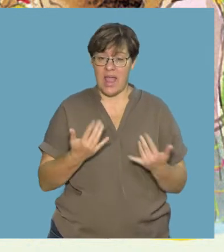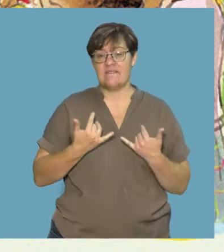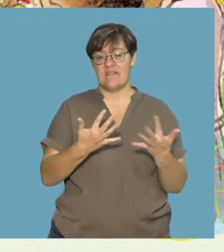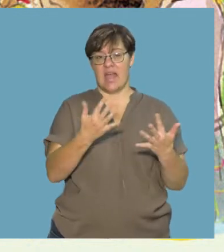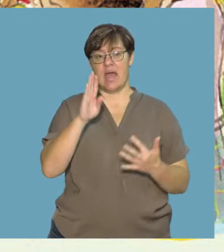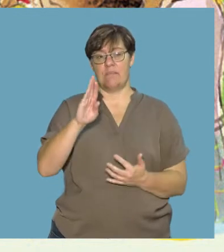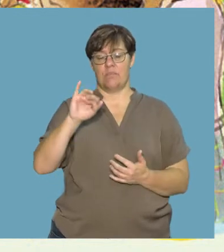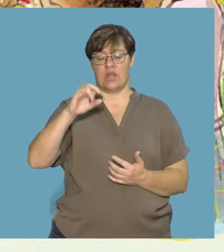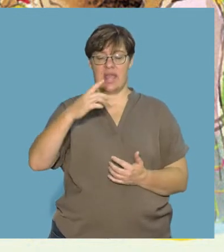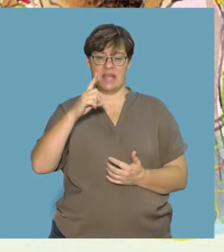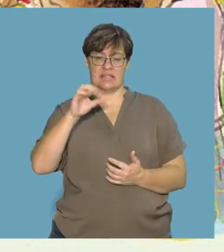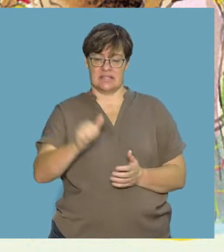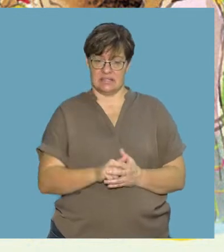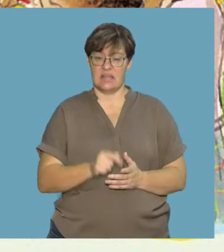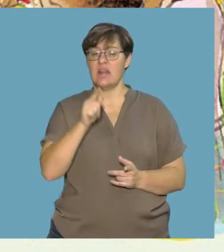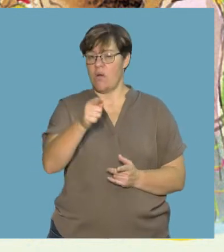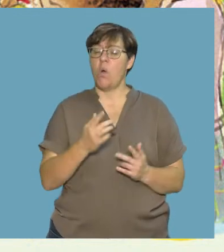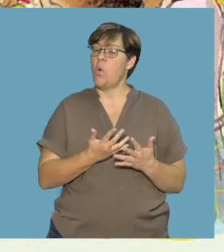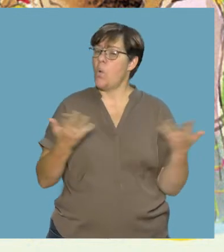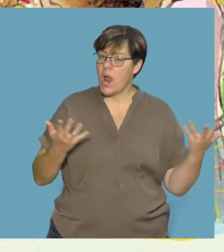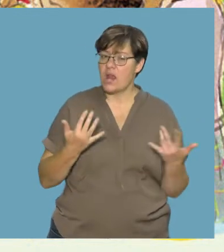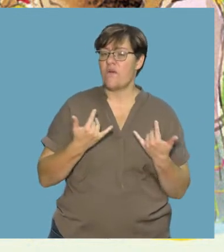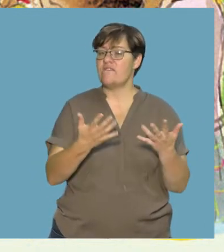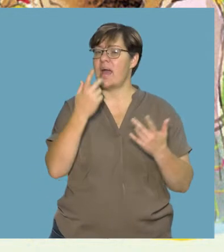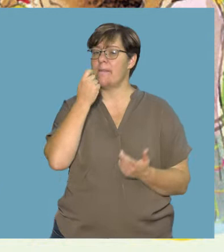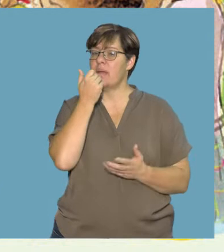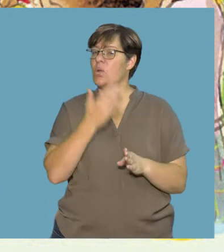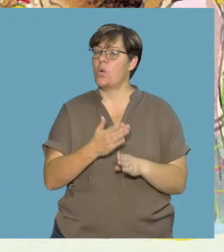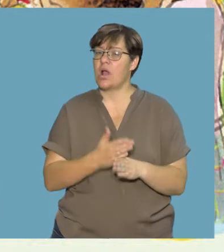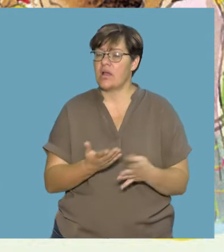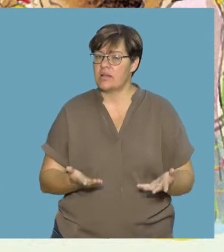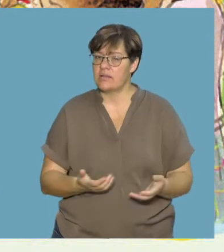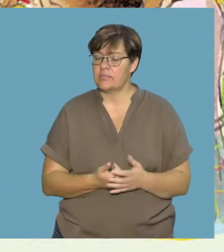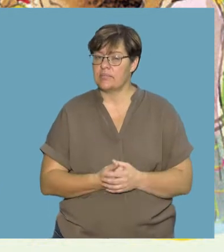try. Where do the firemen work? You say.